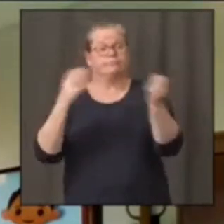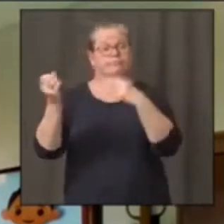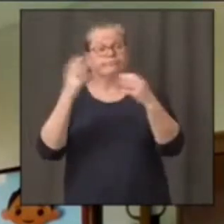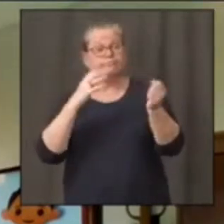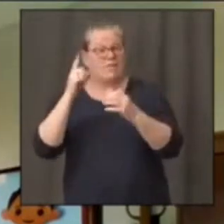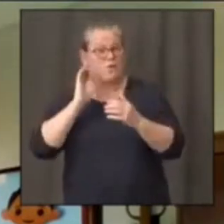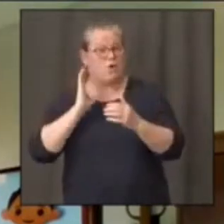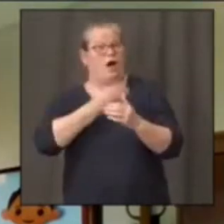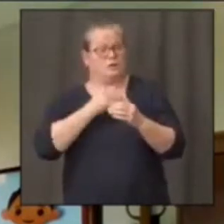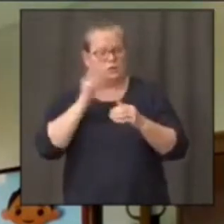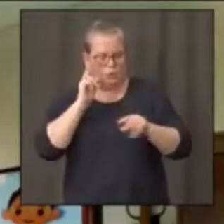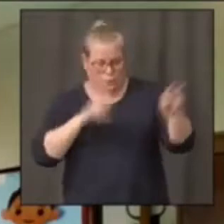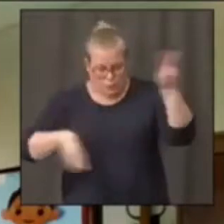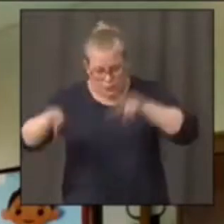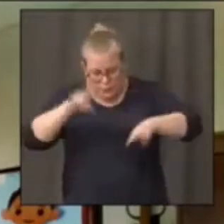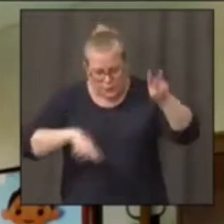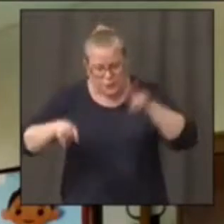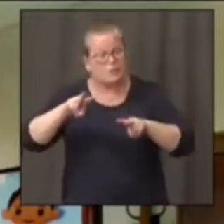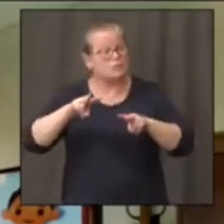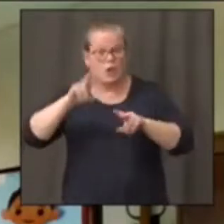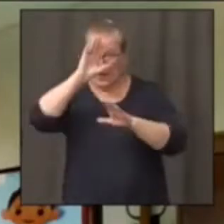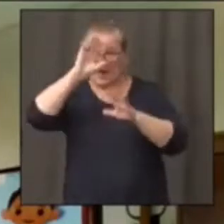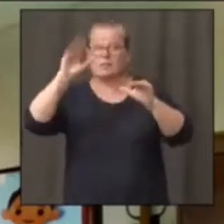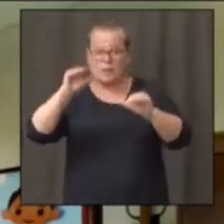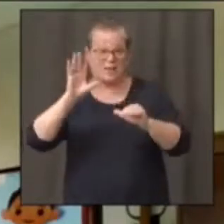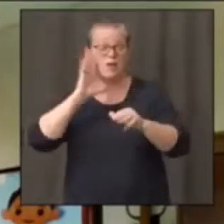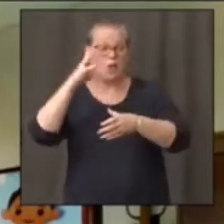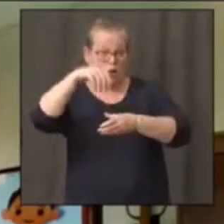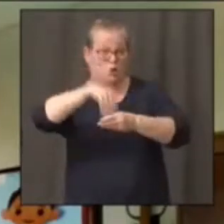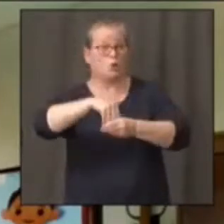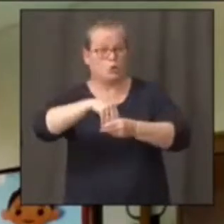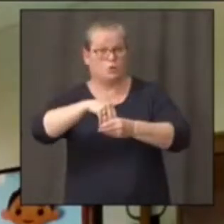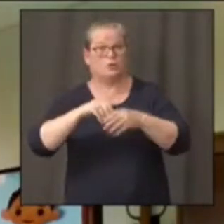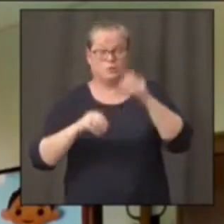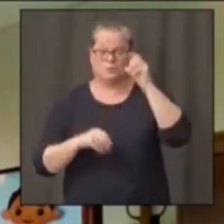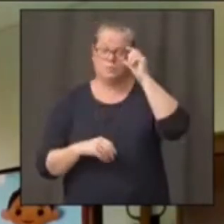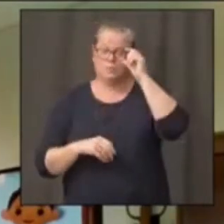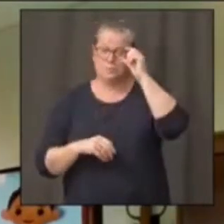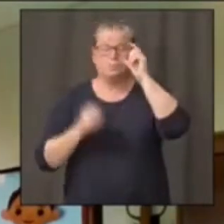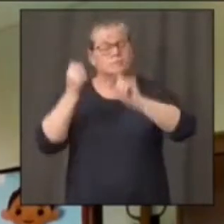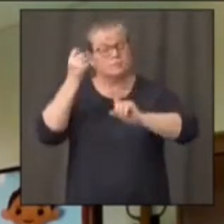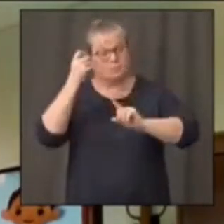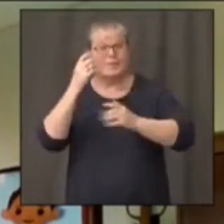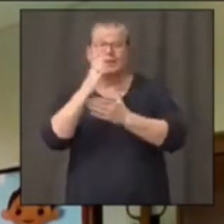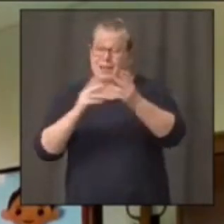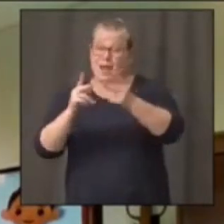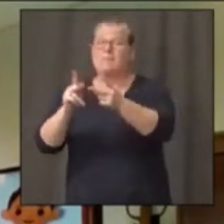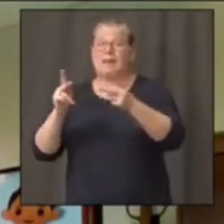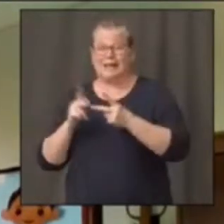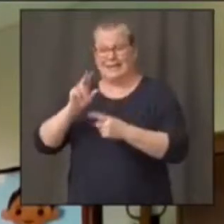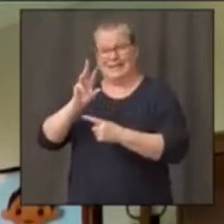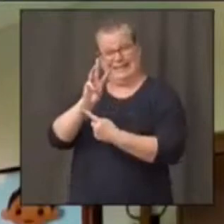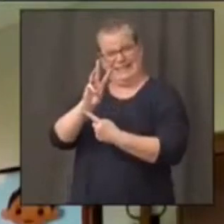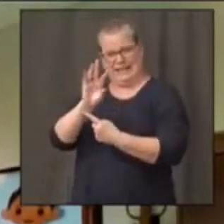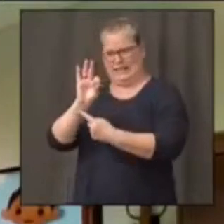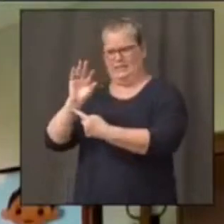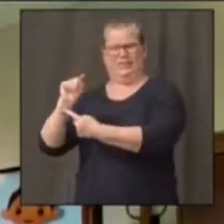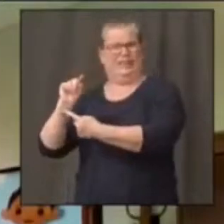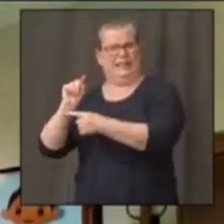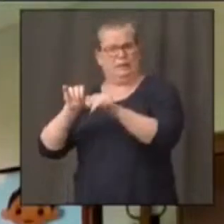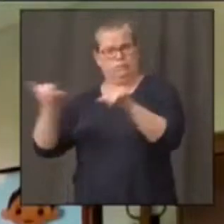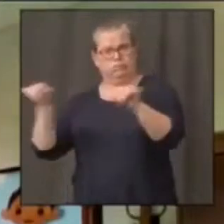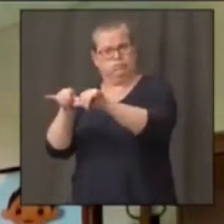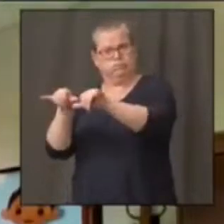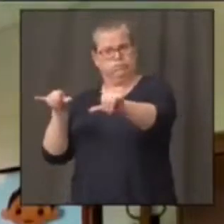in combination with others. While it's true that in some places it's more difficult to maintain 6 feet, the expectation is that